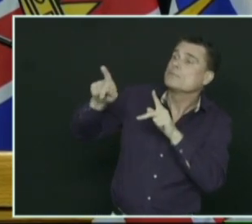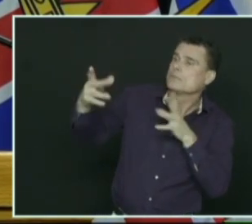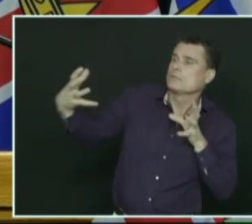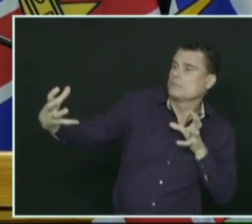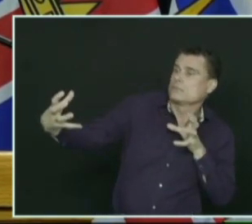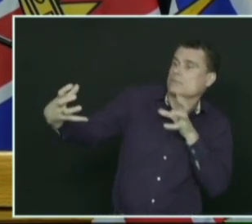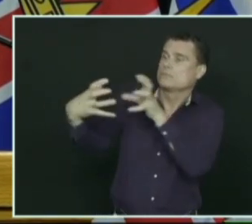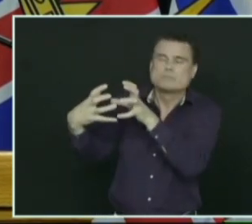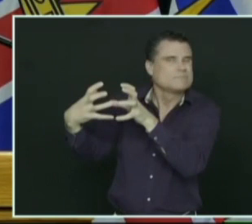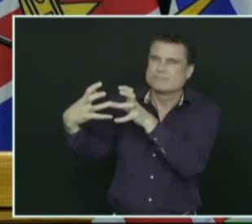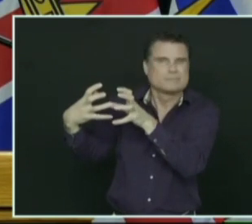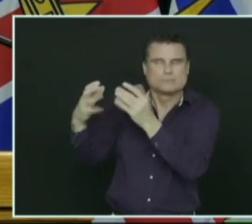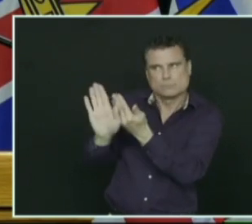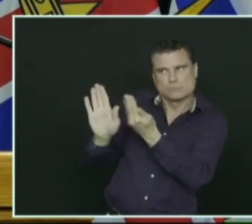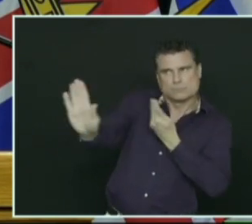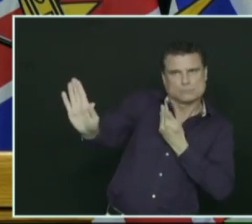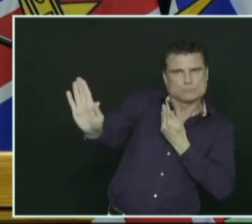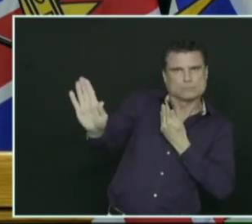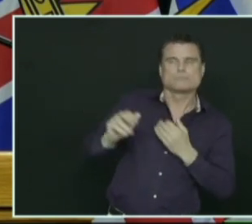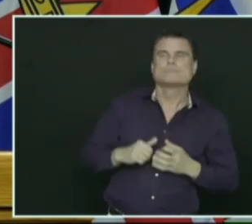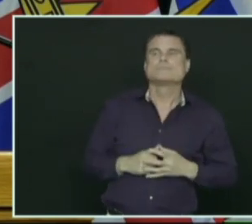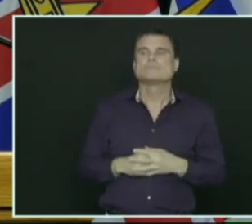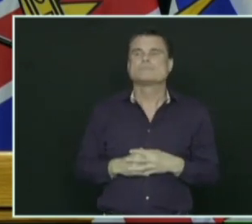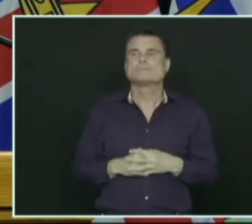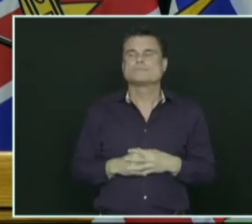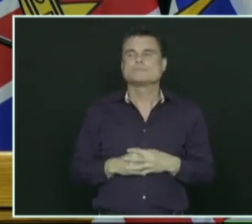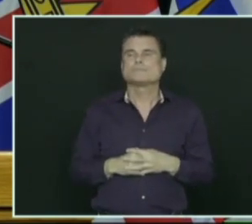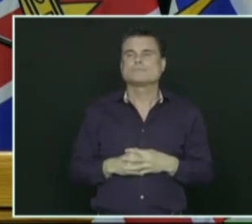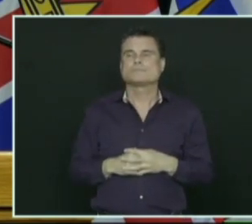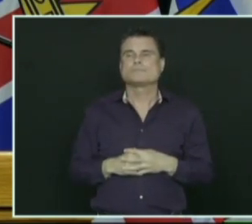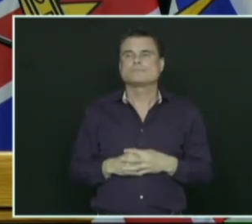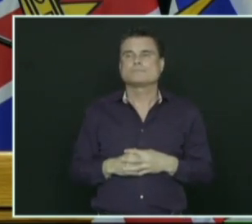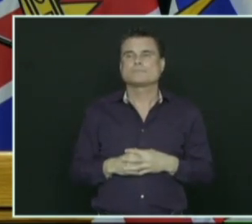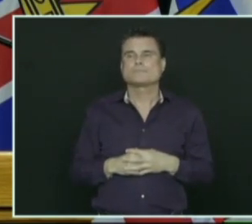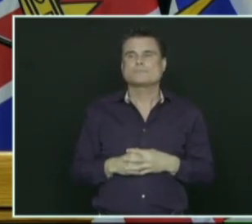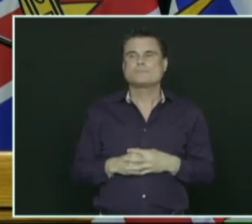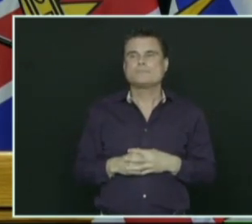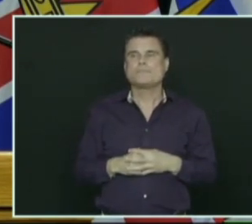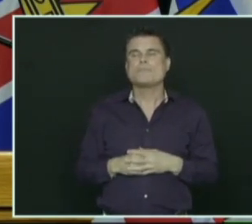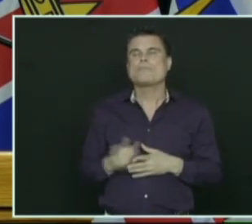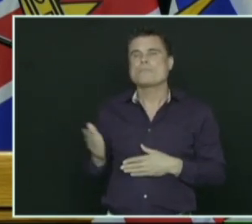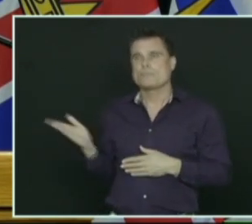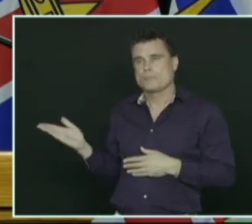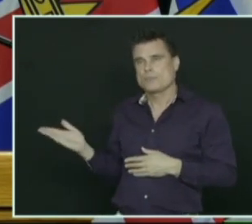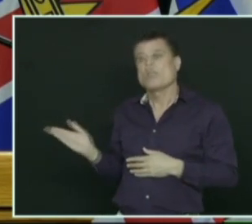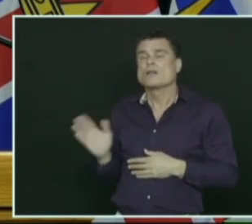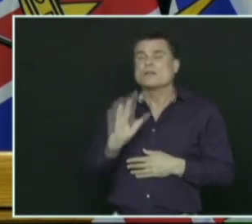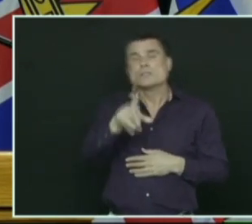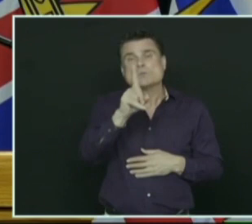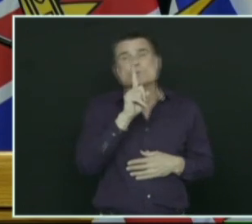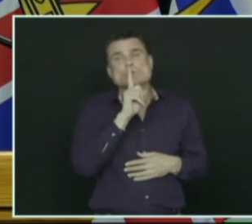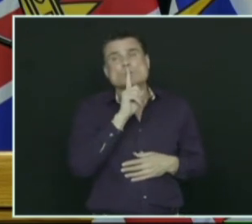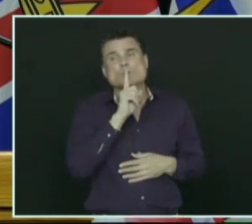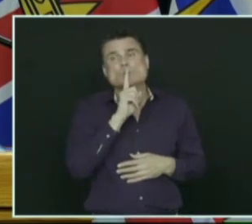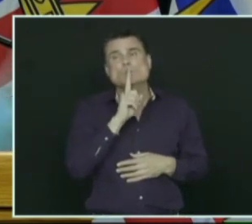extent, and that you'd be keeping an eye on, you know, countries like Australia and New Zealand. What's your thought about that